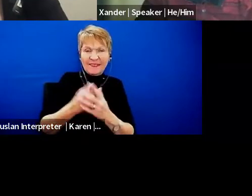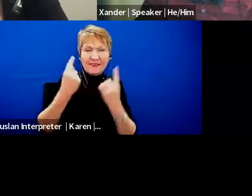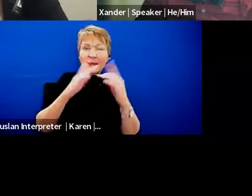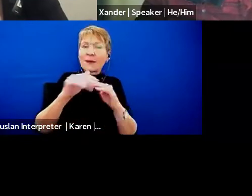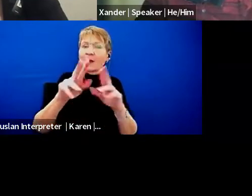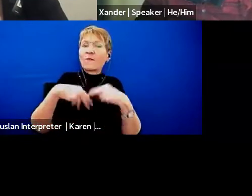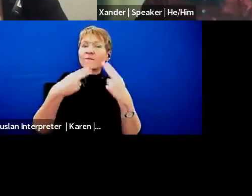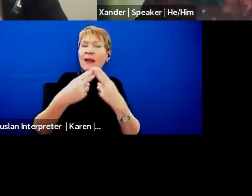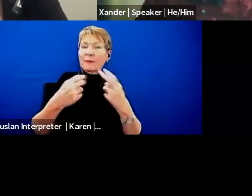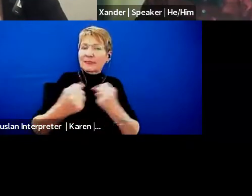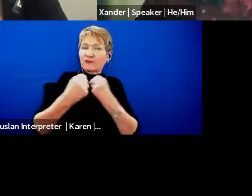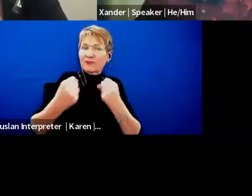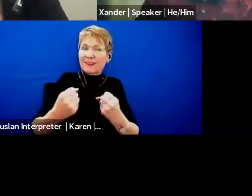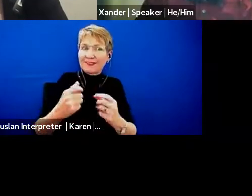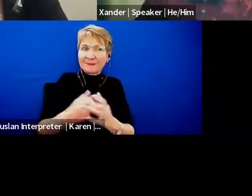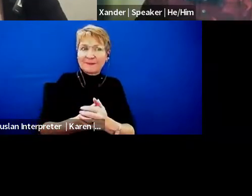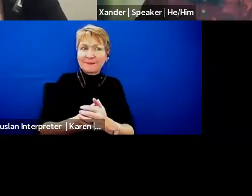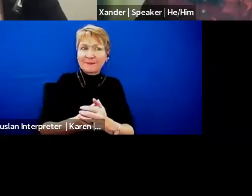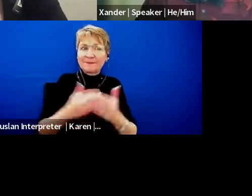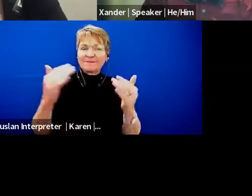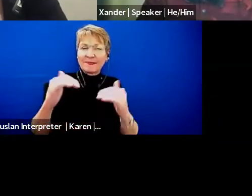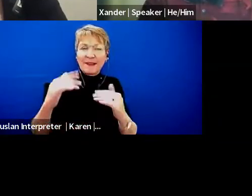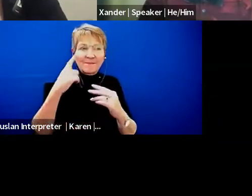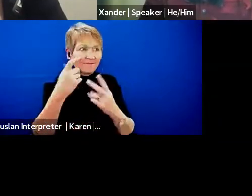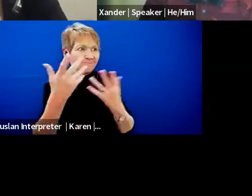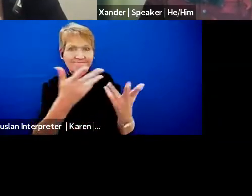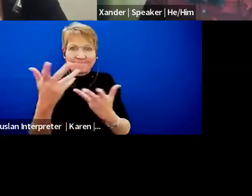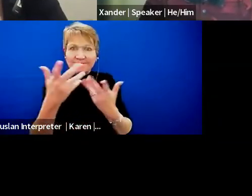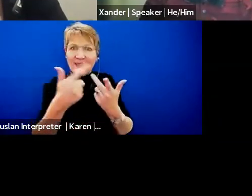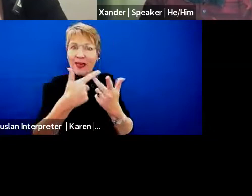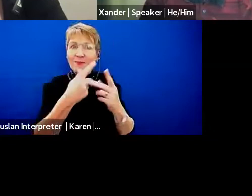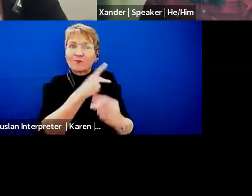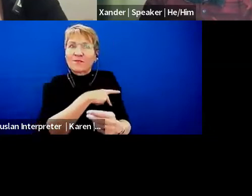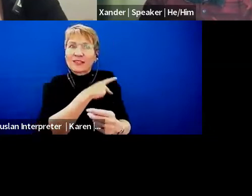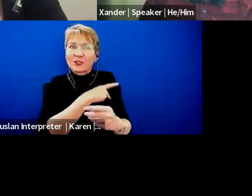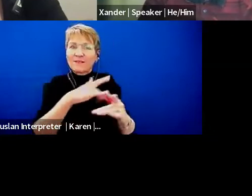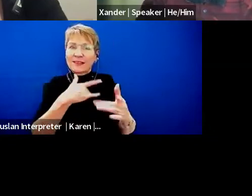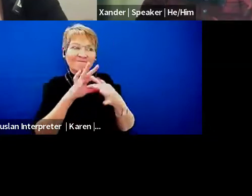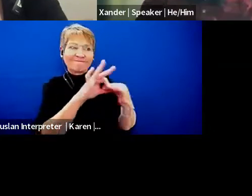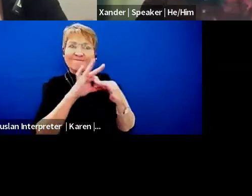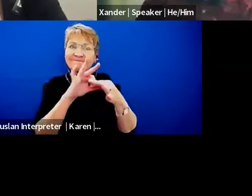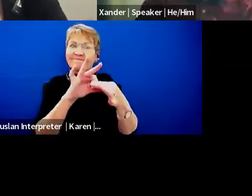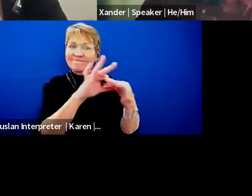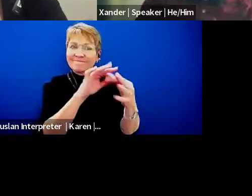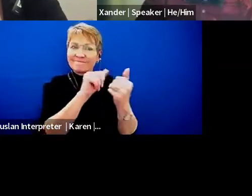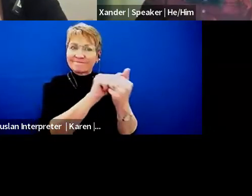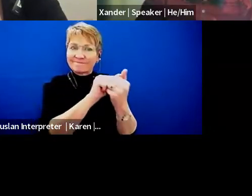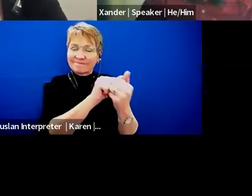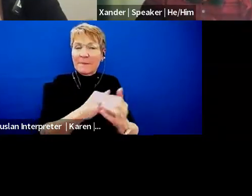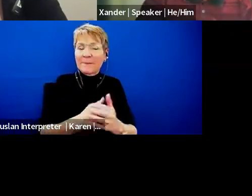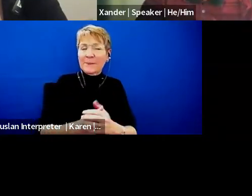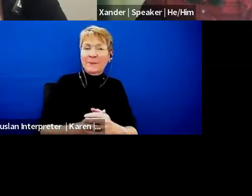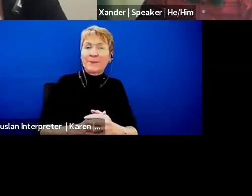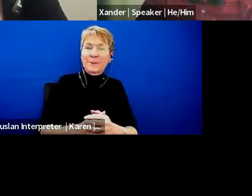Finally, before we move on to any more questions, we want to mention advocacy and the 3 types of advocacy that are worth